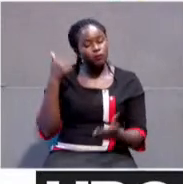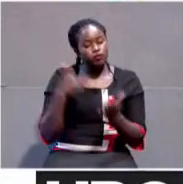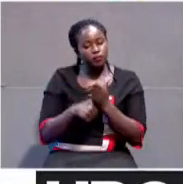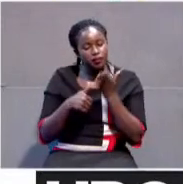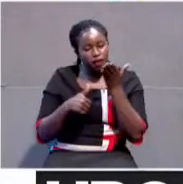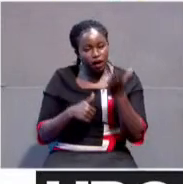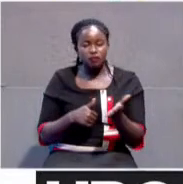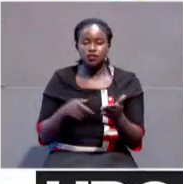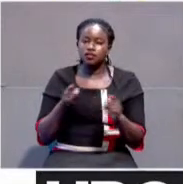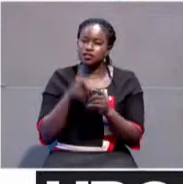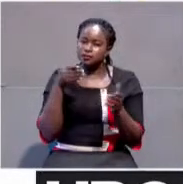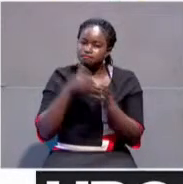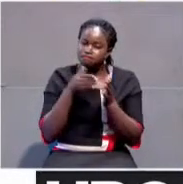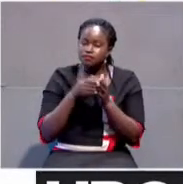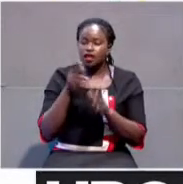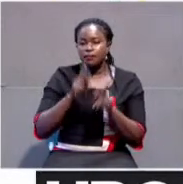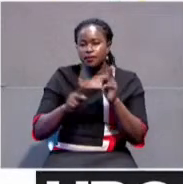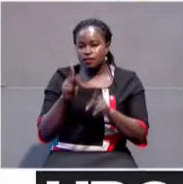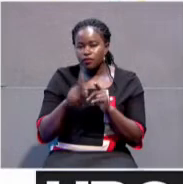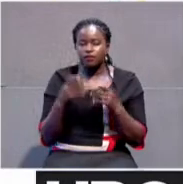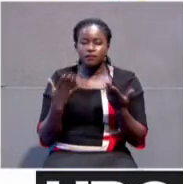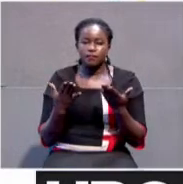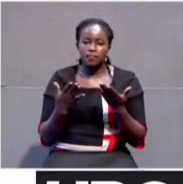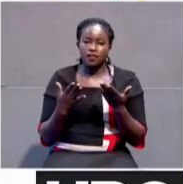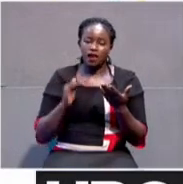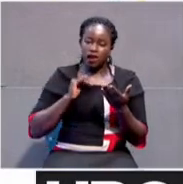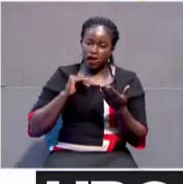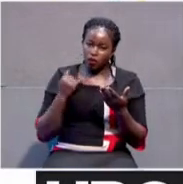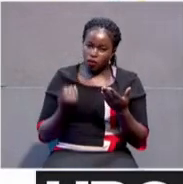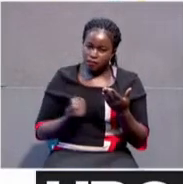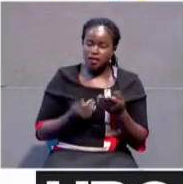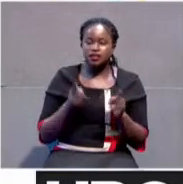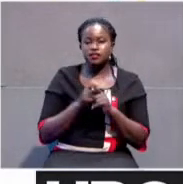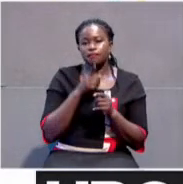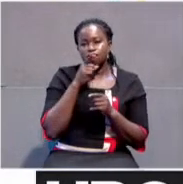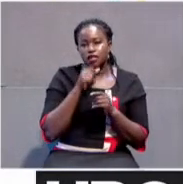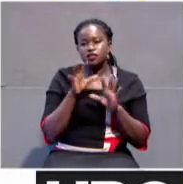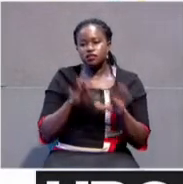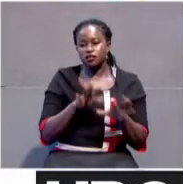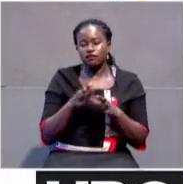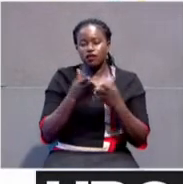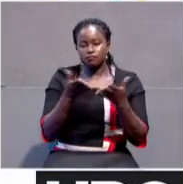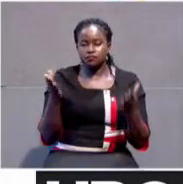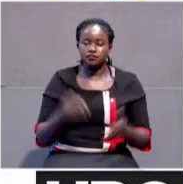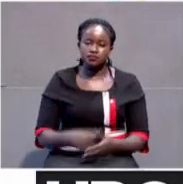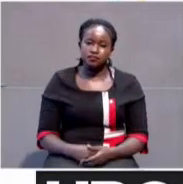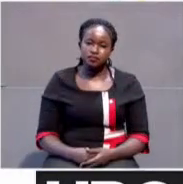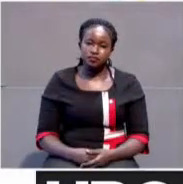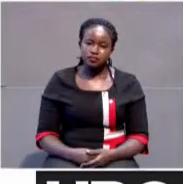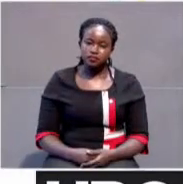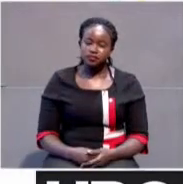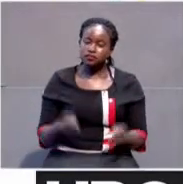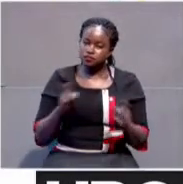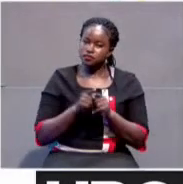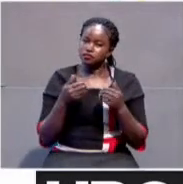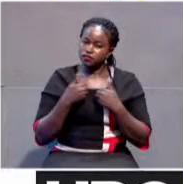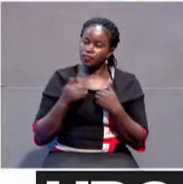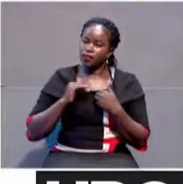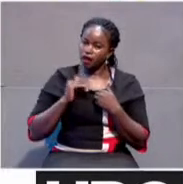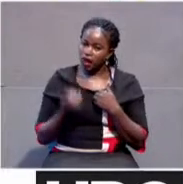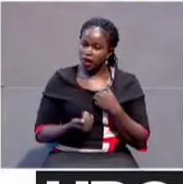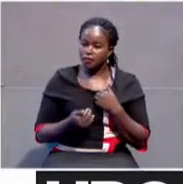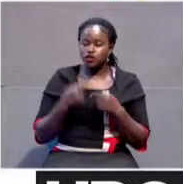is affecting the human being. Not only women, but even men suffer. We have a lady here, she's doing